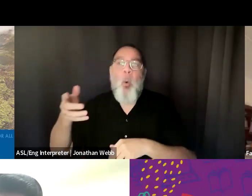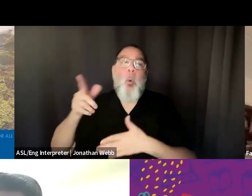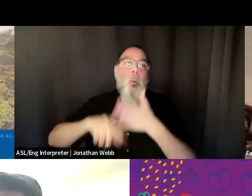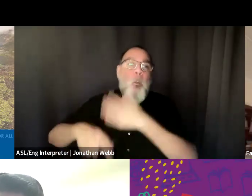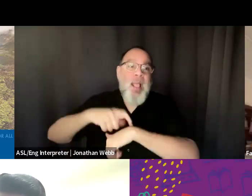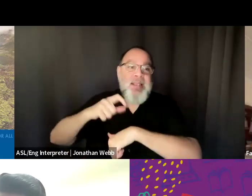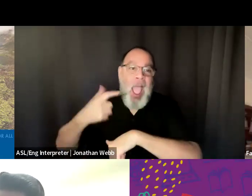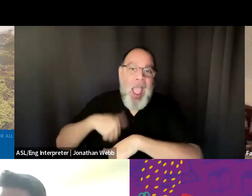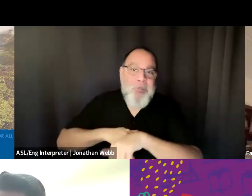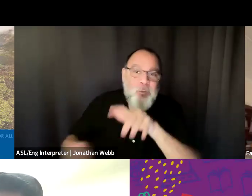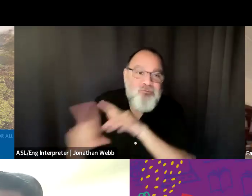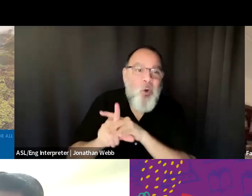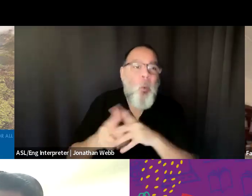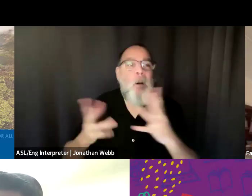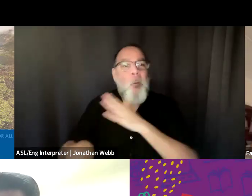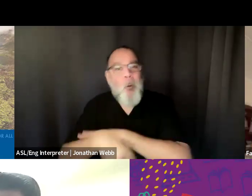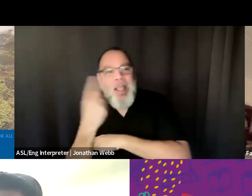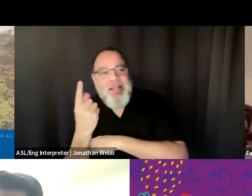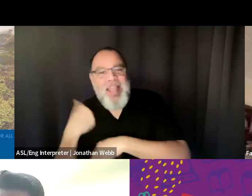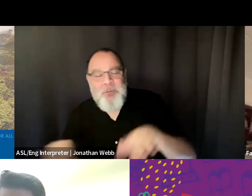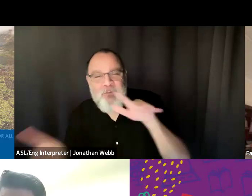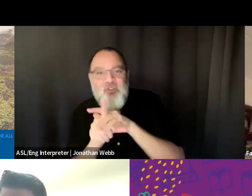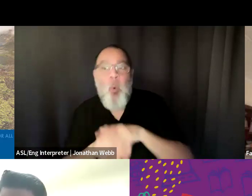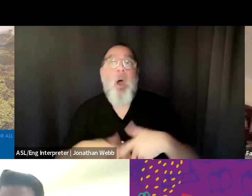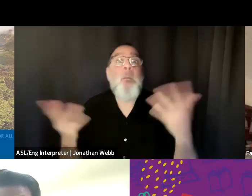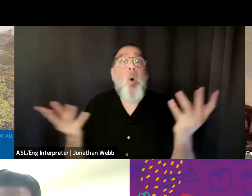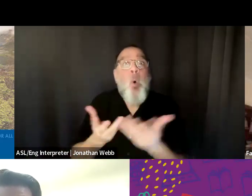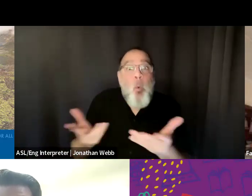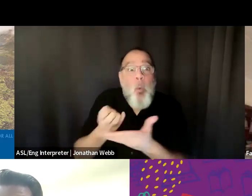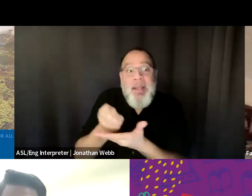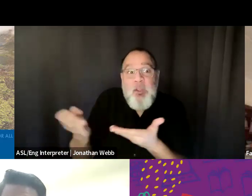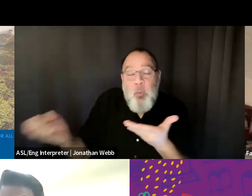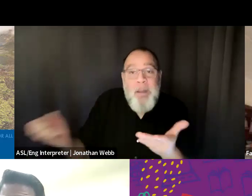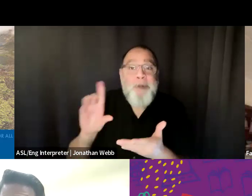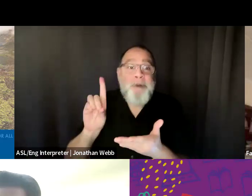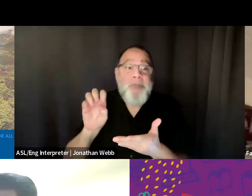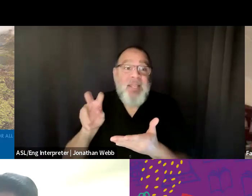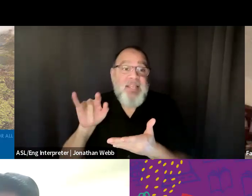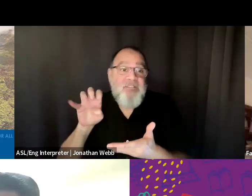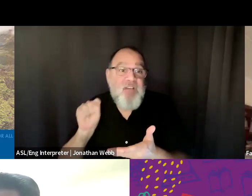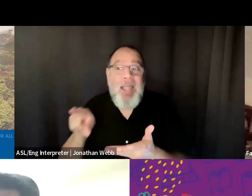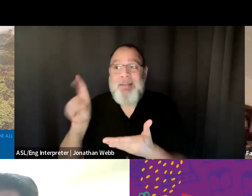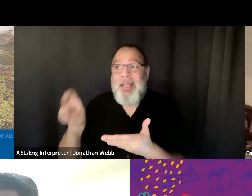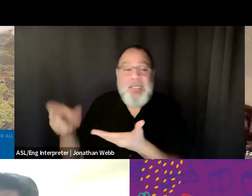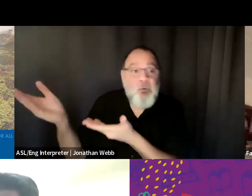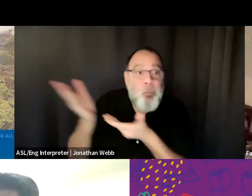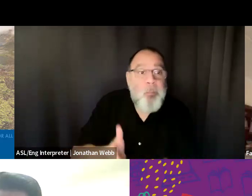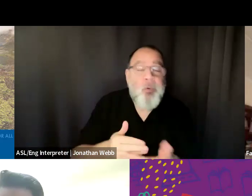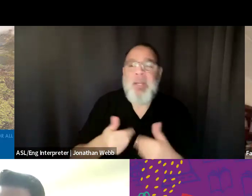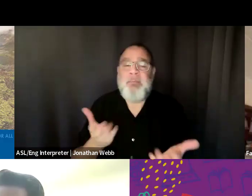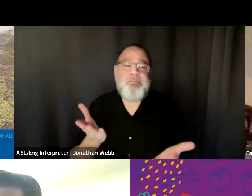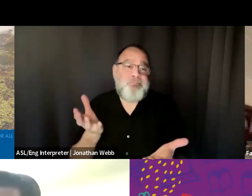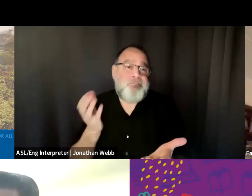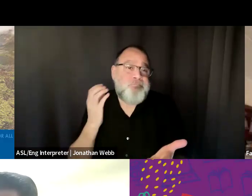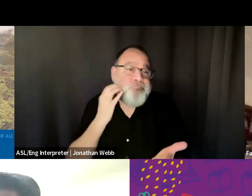what equipment they need to bring, depending on whatever questions they may have, whether it's a laptop, a cell phone. I